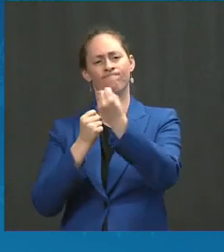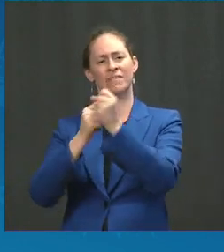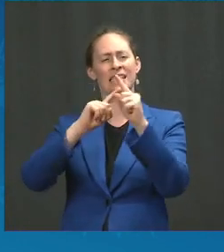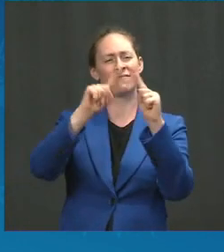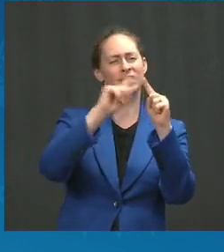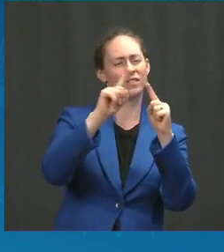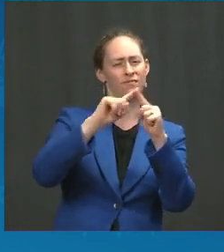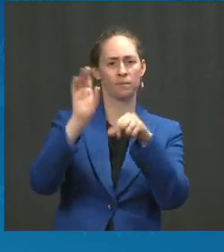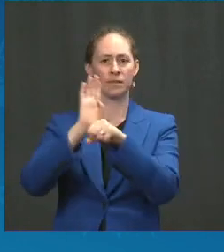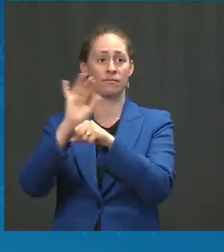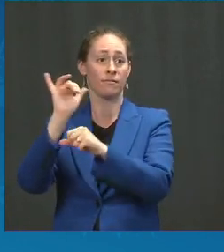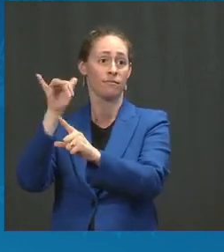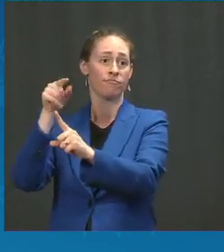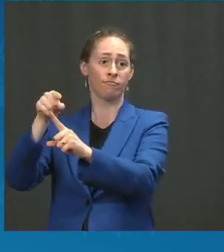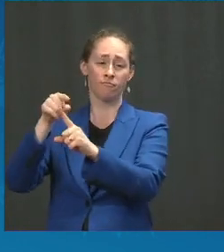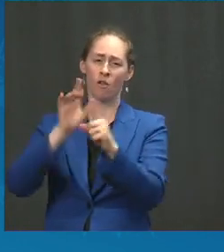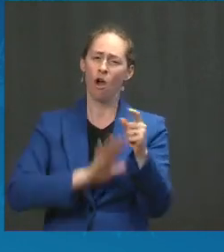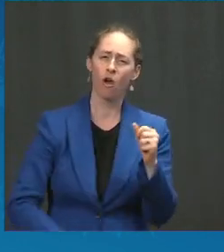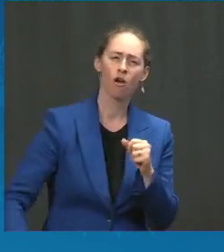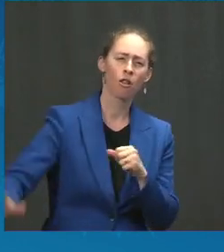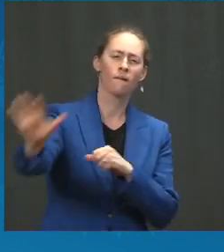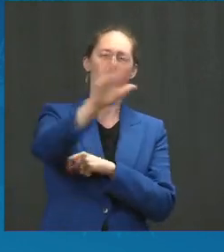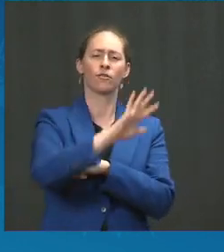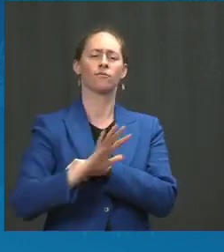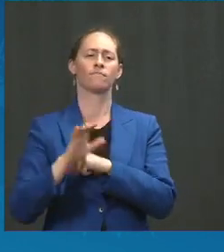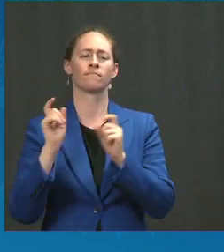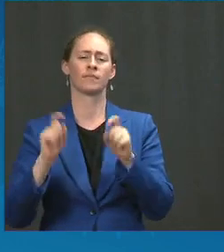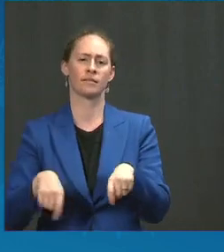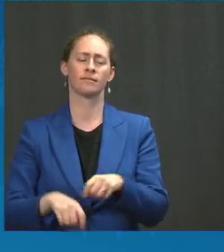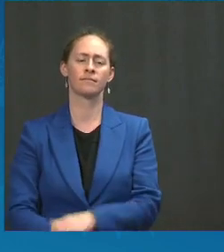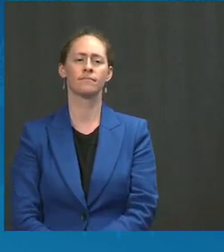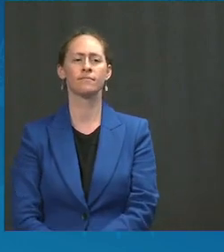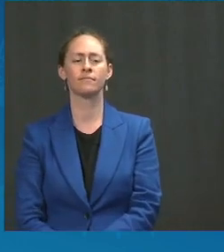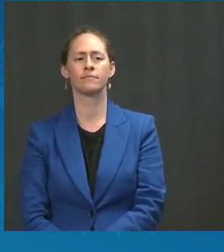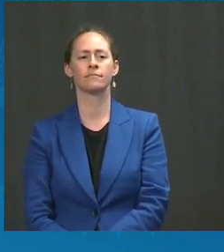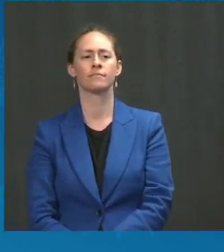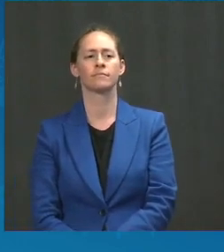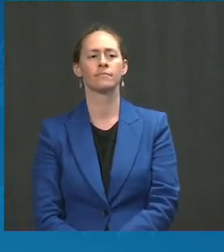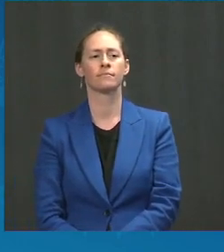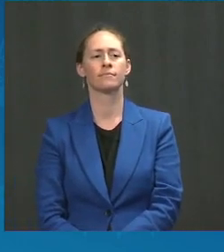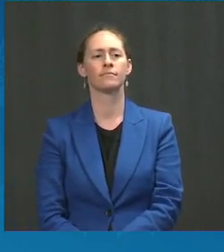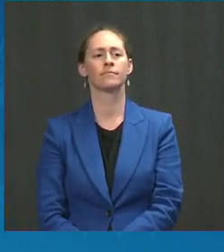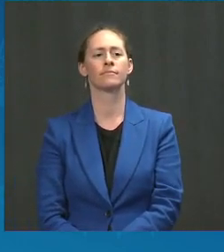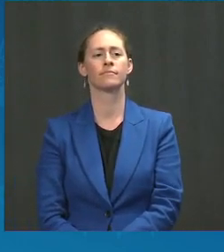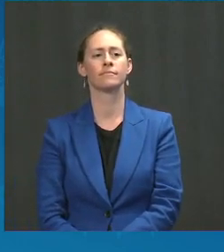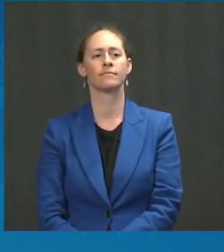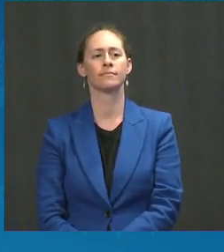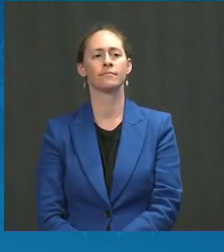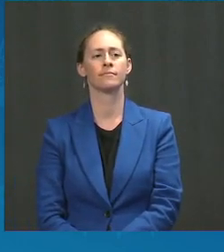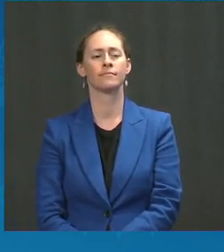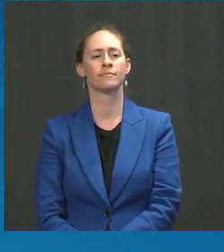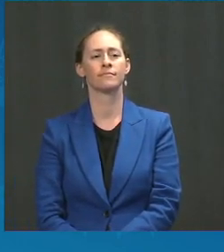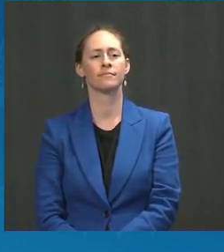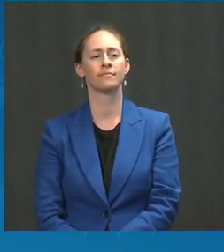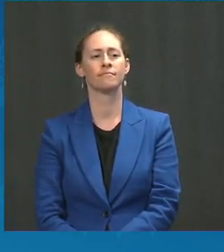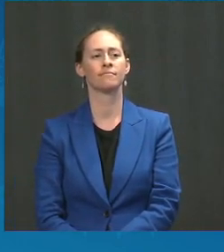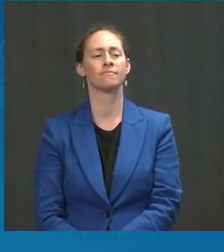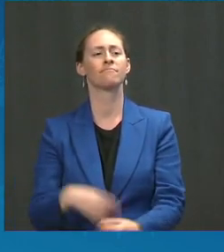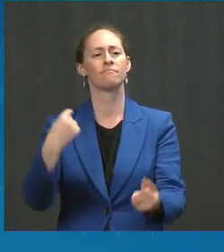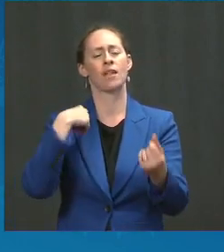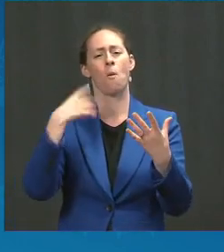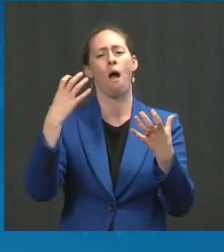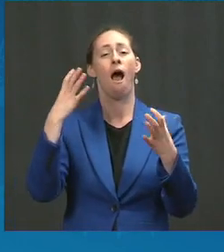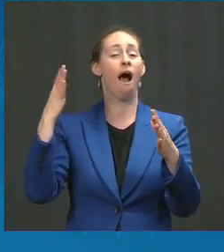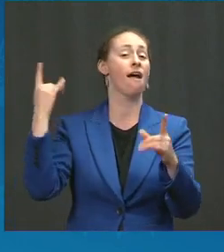of all small businesses. And with that, let me just end where I began, which is the point of